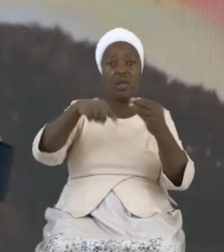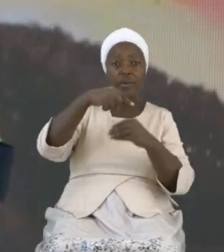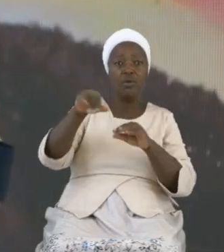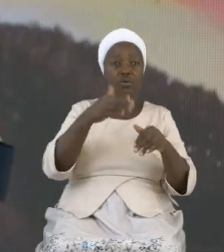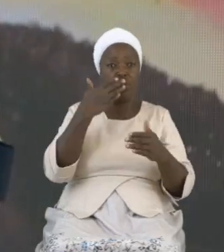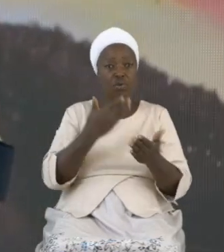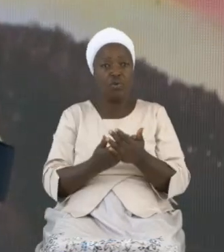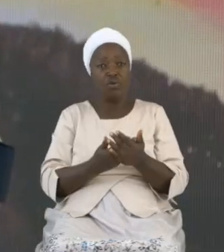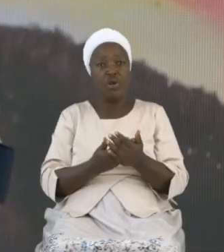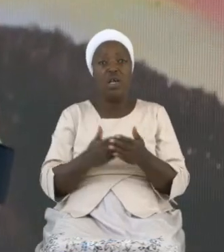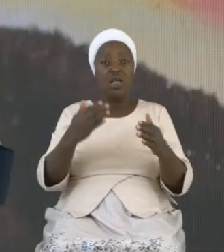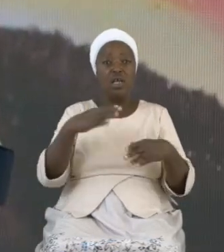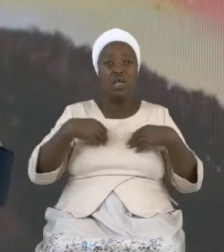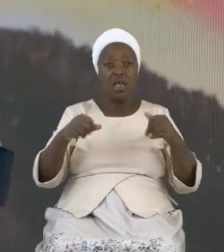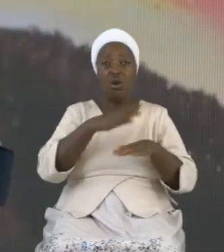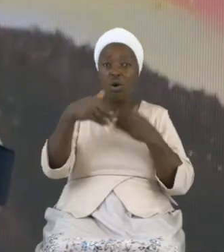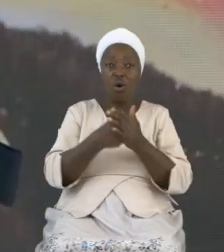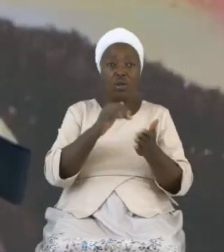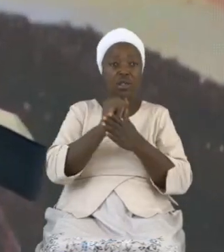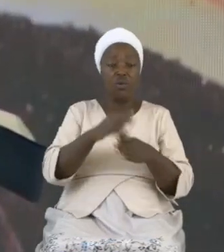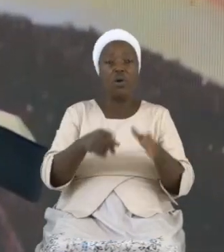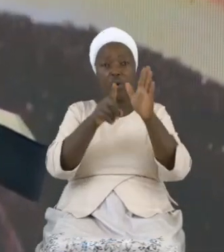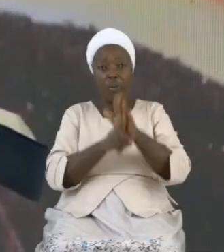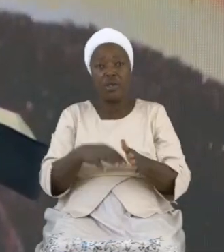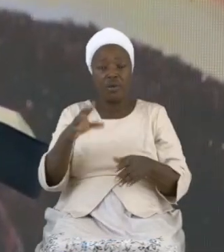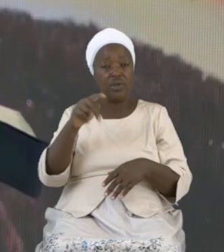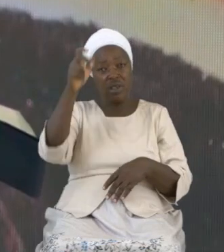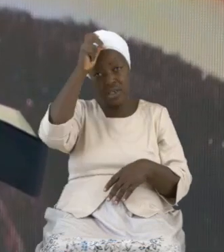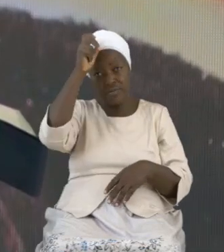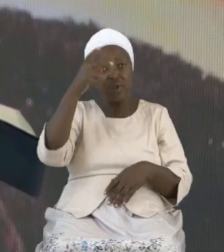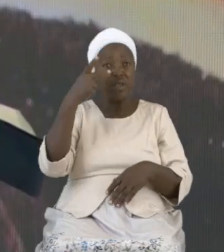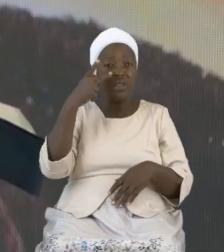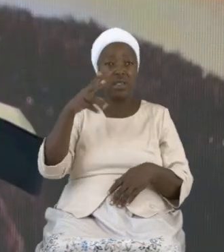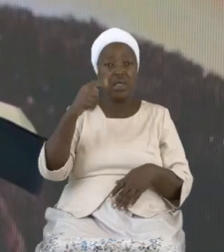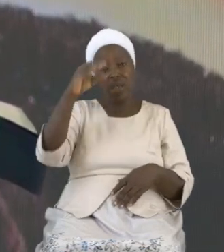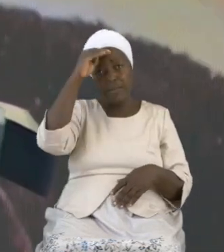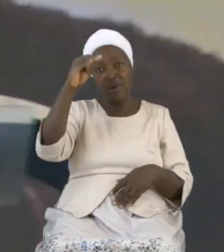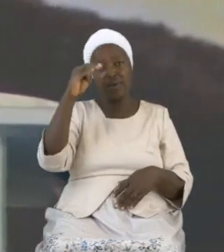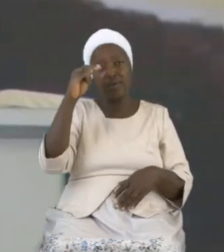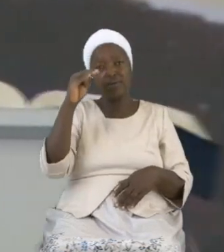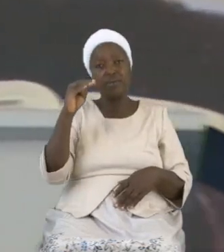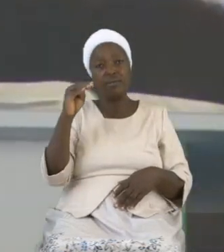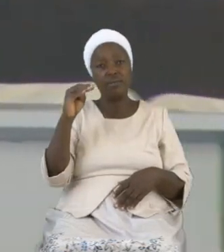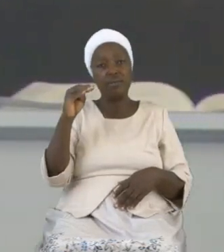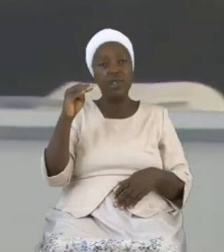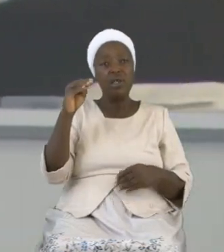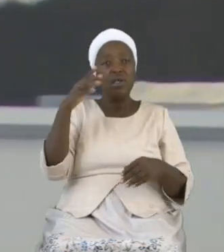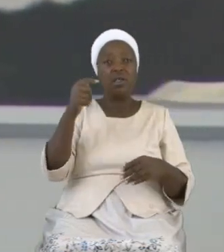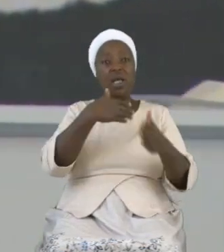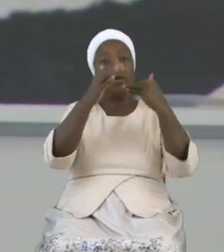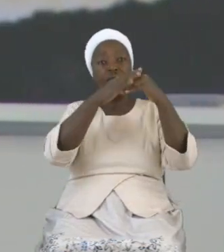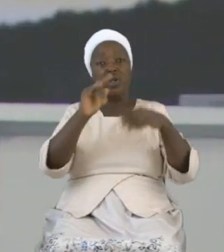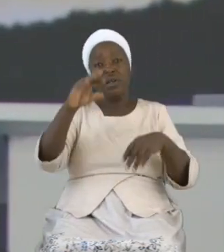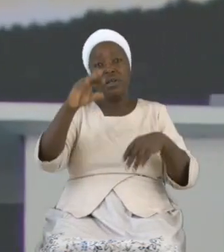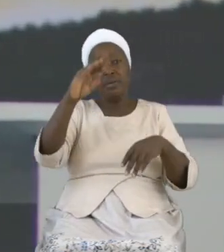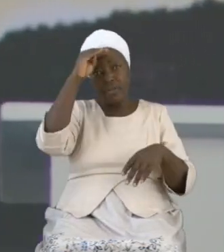healing all that were oppressed of the devil. Behold the man, the heavenly man, the